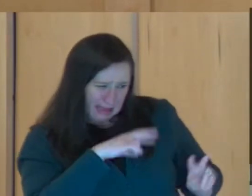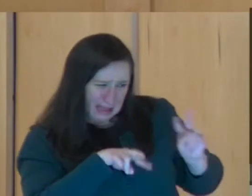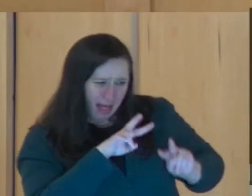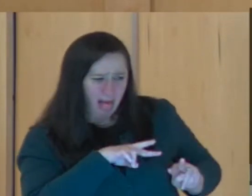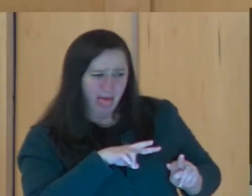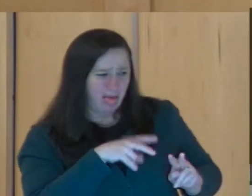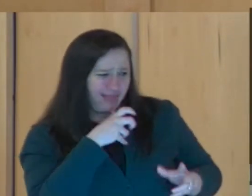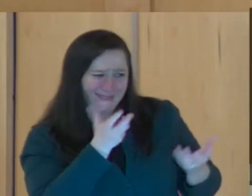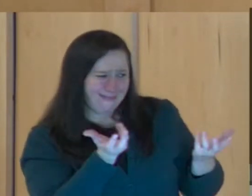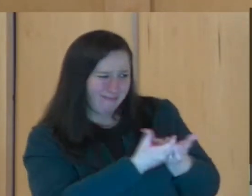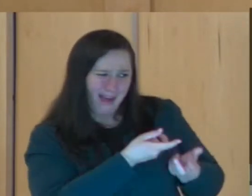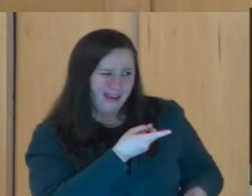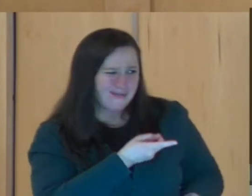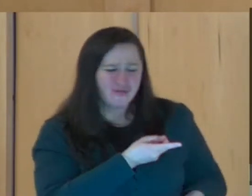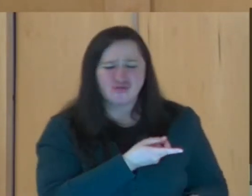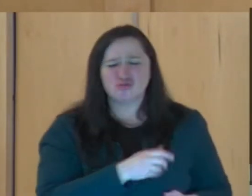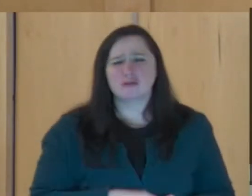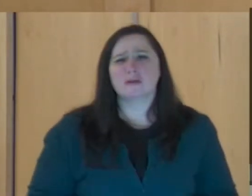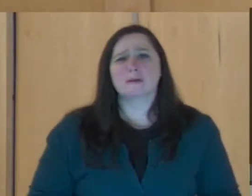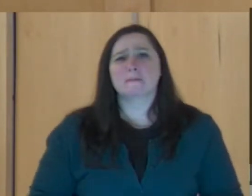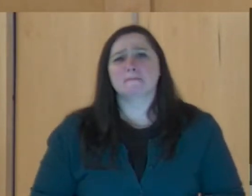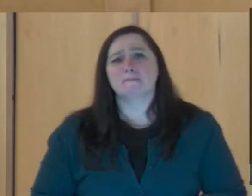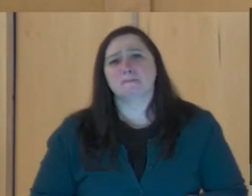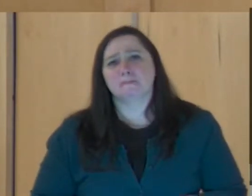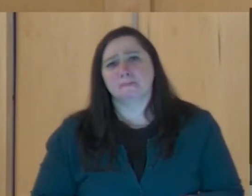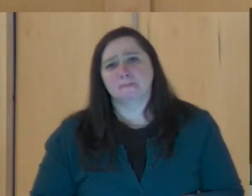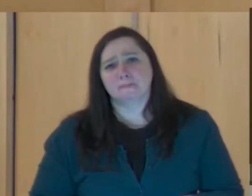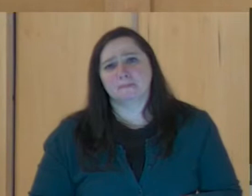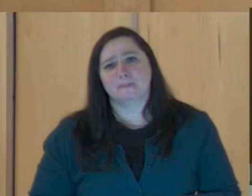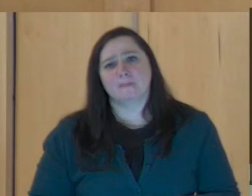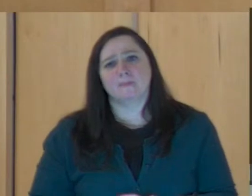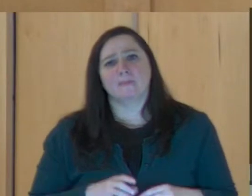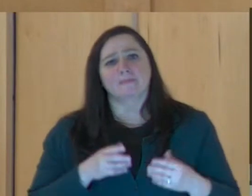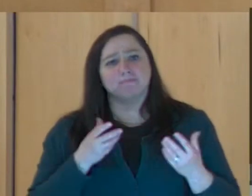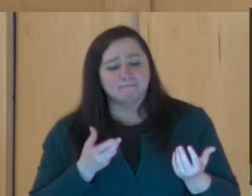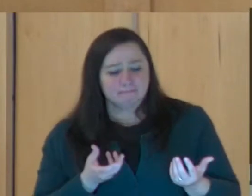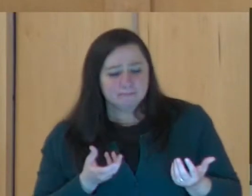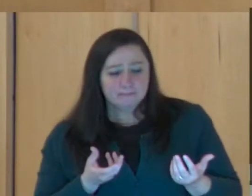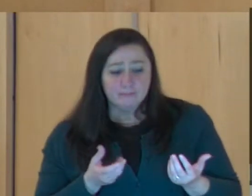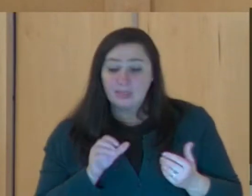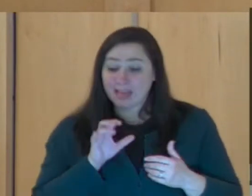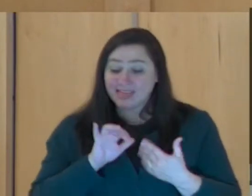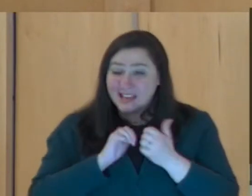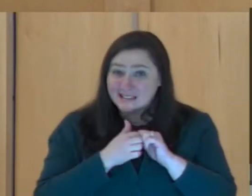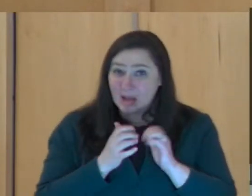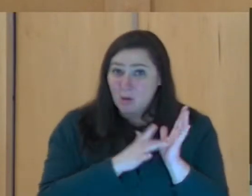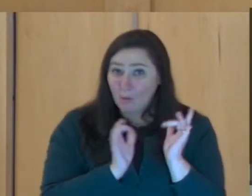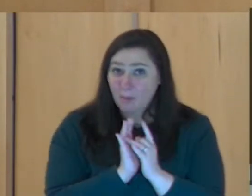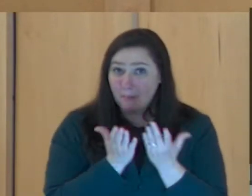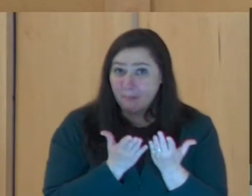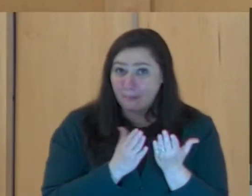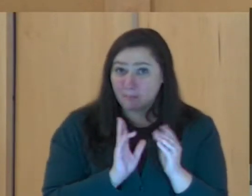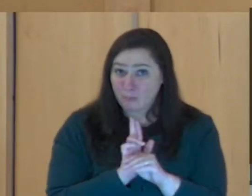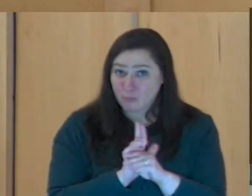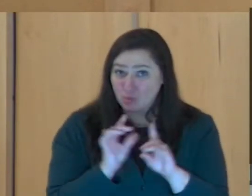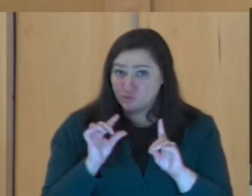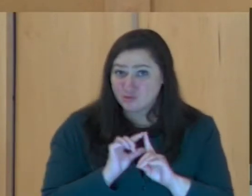good and right. But that's not really the way the Bible uses the term or the way that Jesus